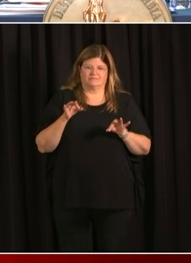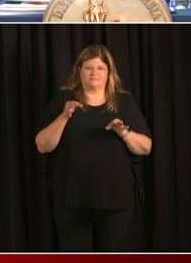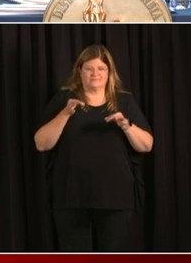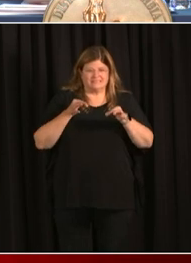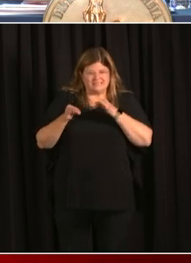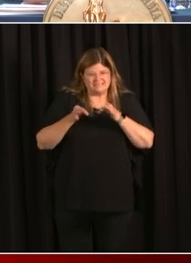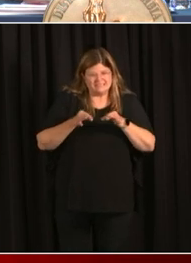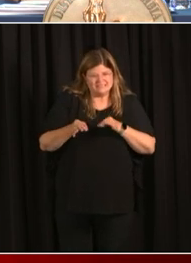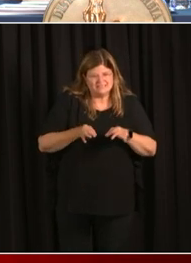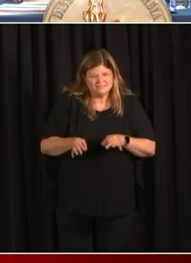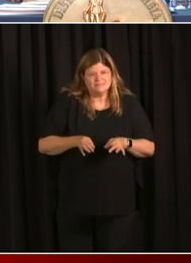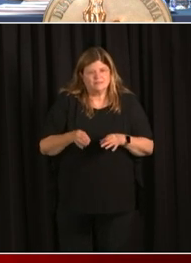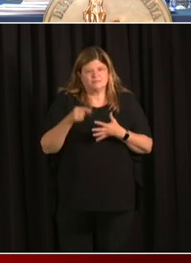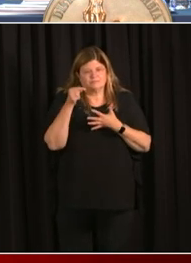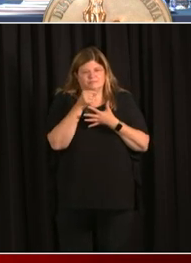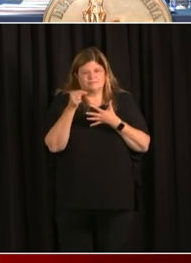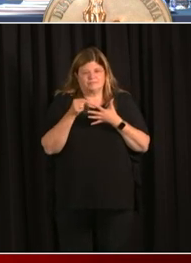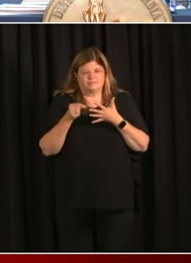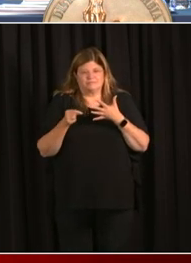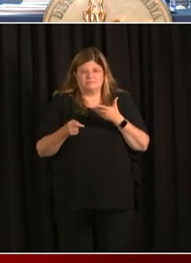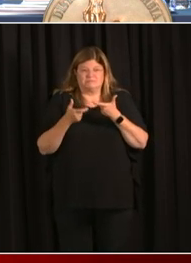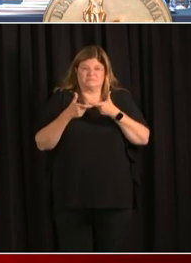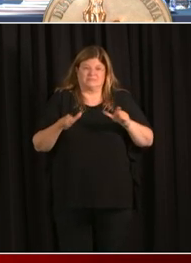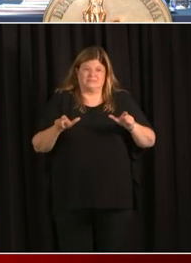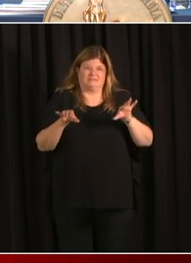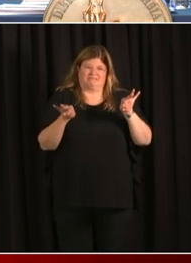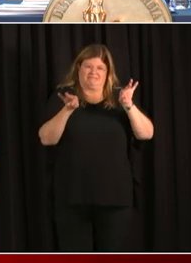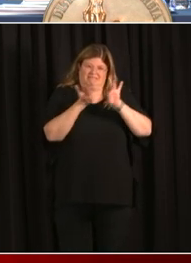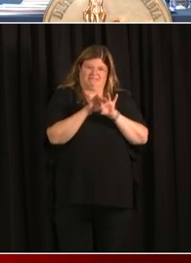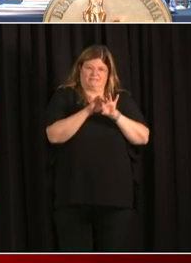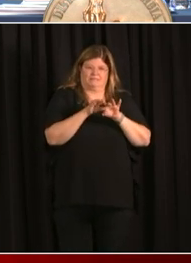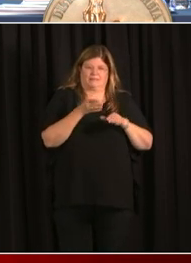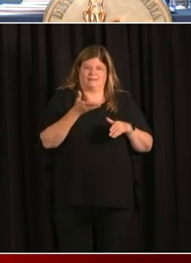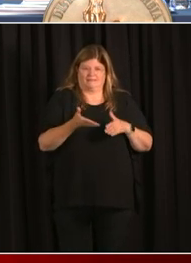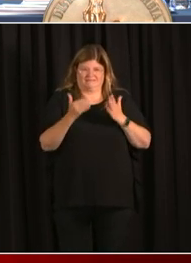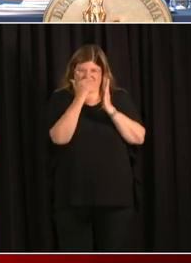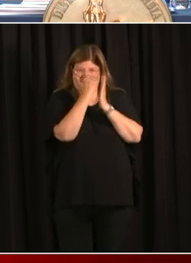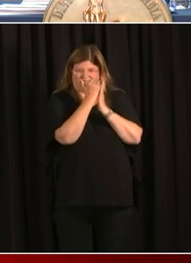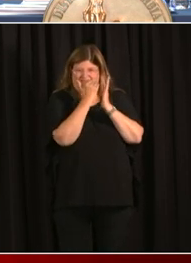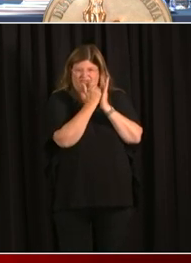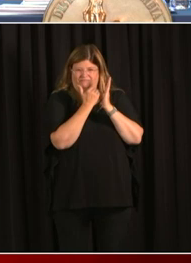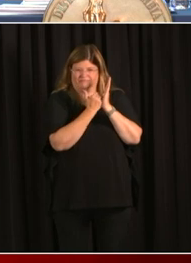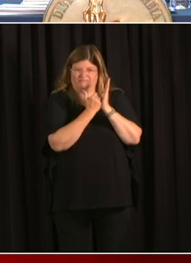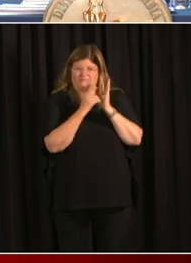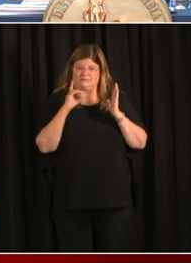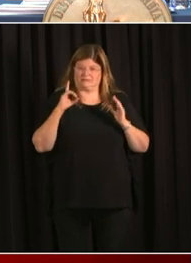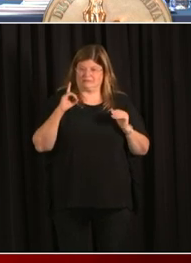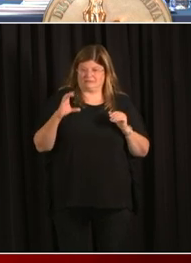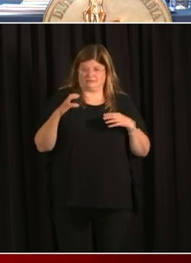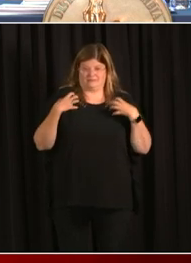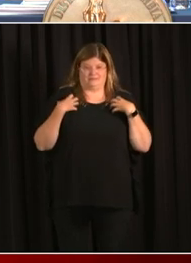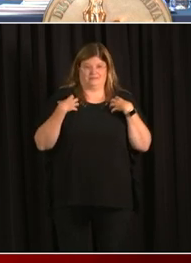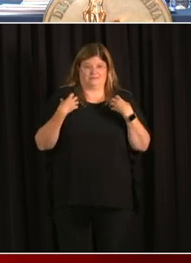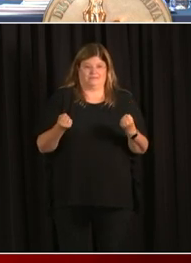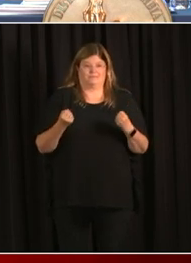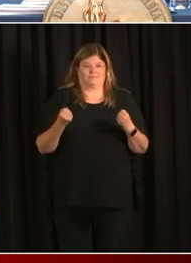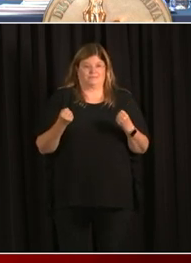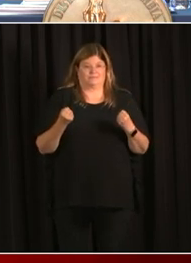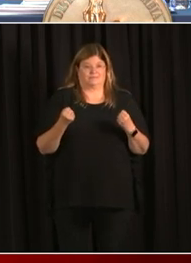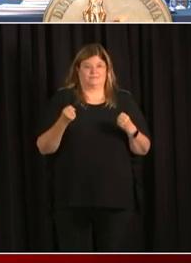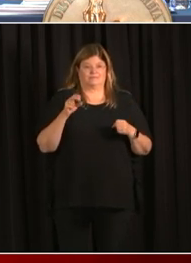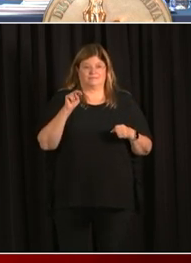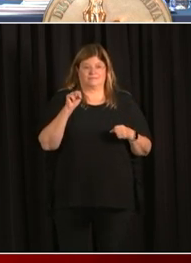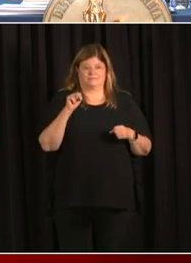of the other big items on our list. Our DC Health and HCMA are planning for